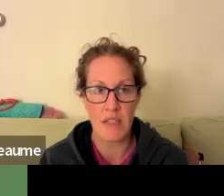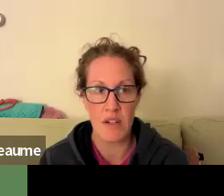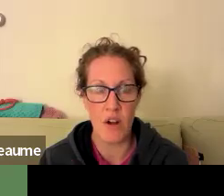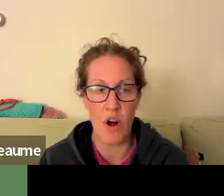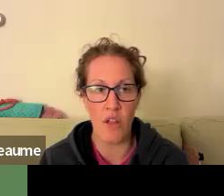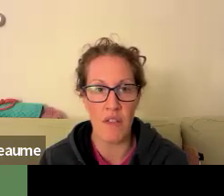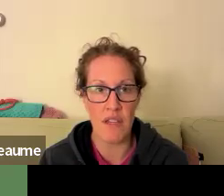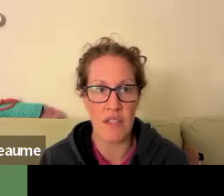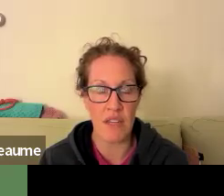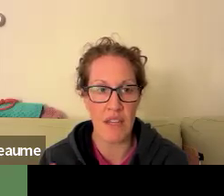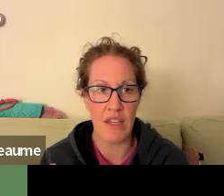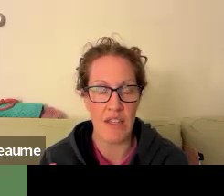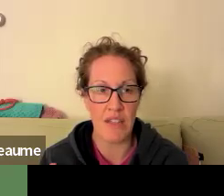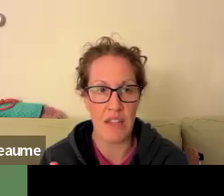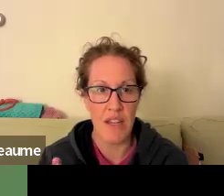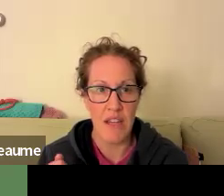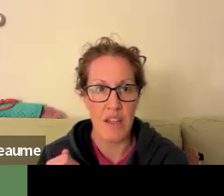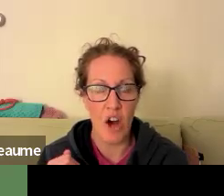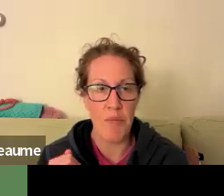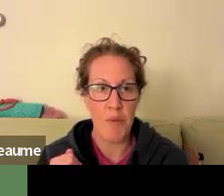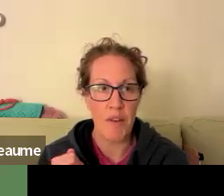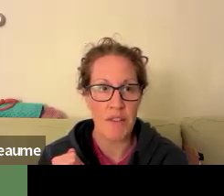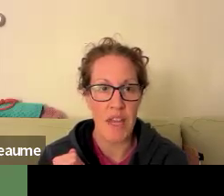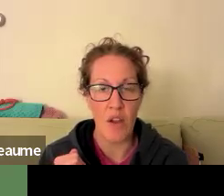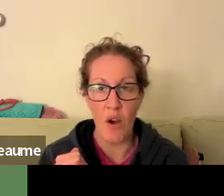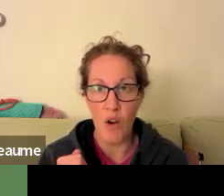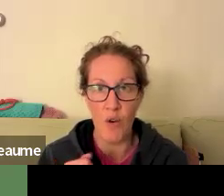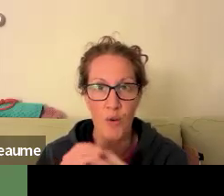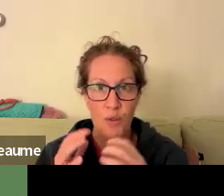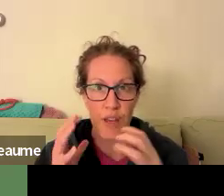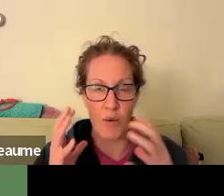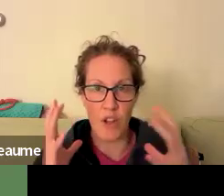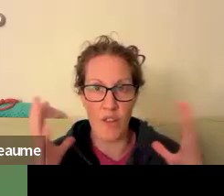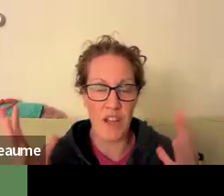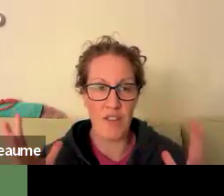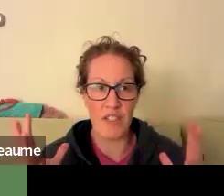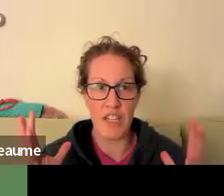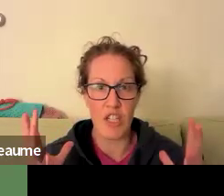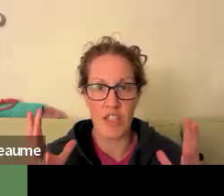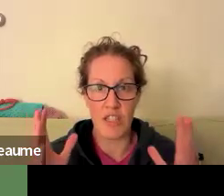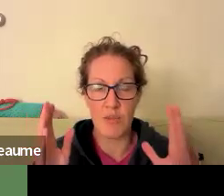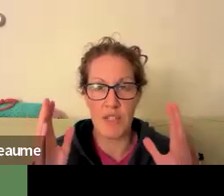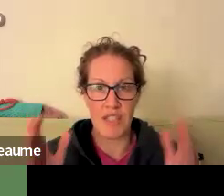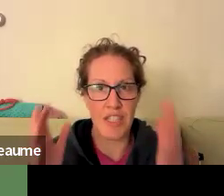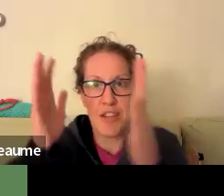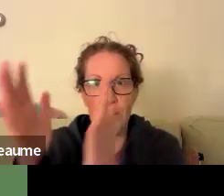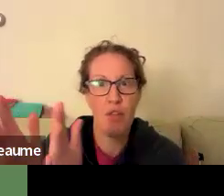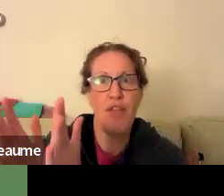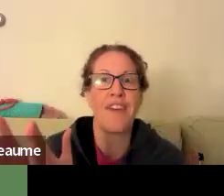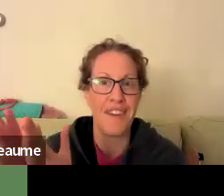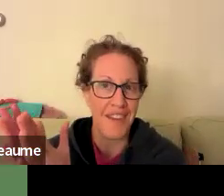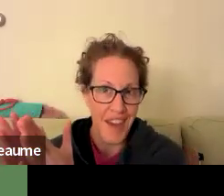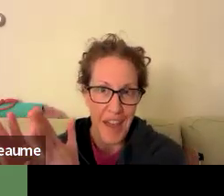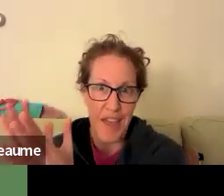biggest concern in all of this is the Commonwealth saying, oh, there was all these conversations and this was the